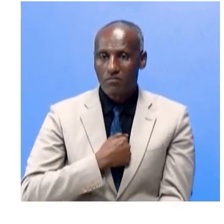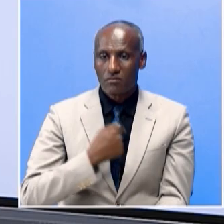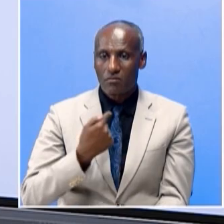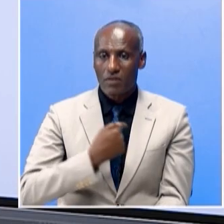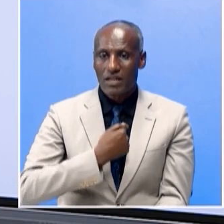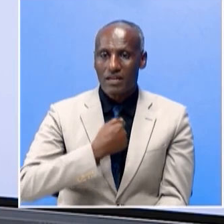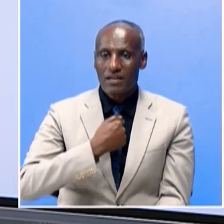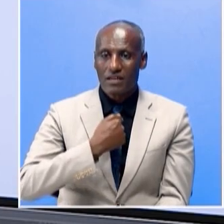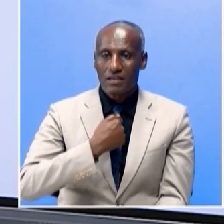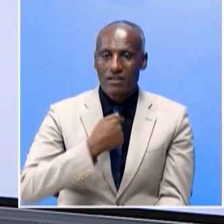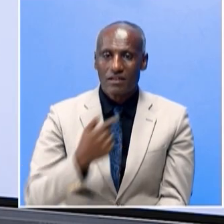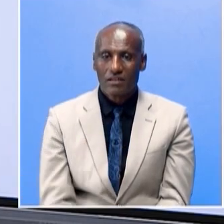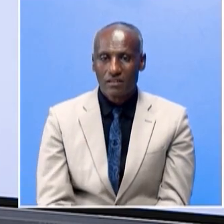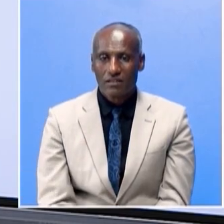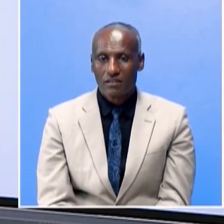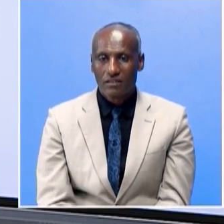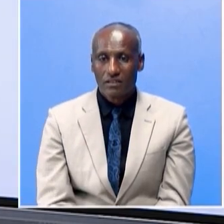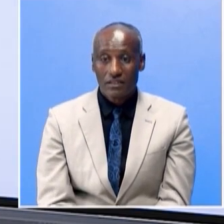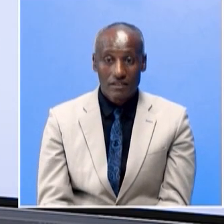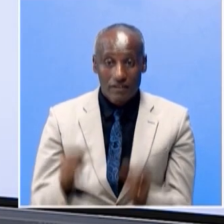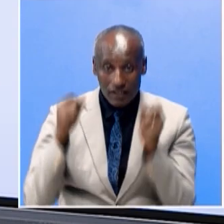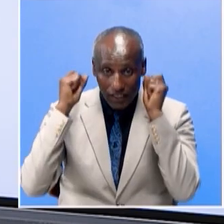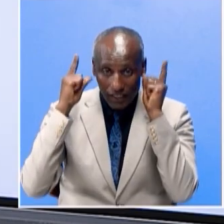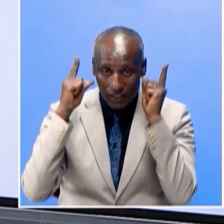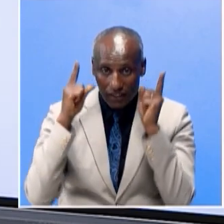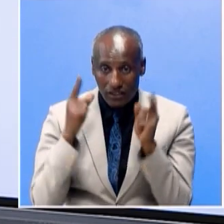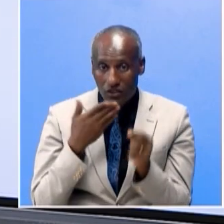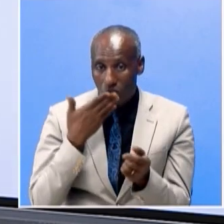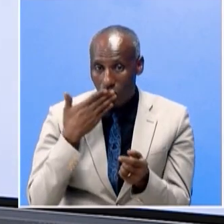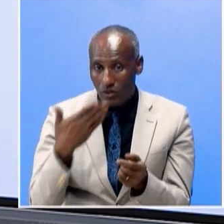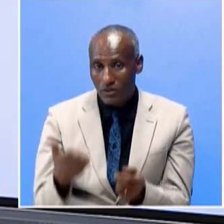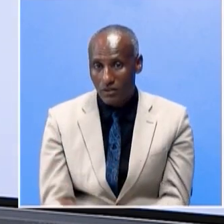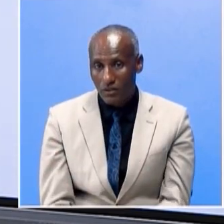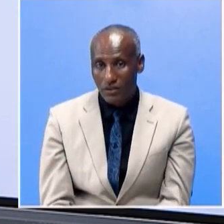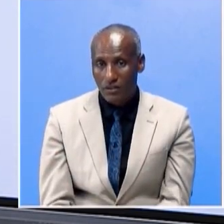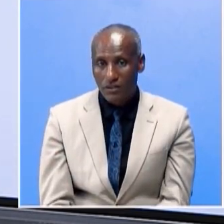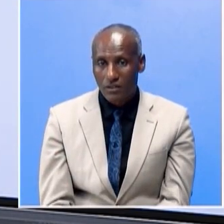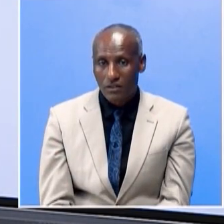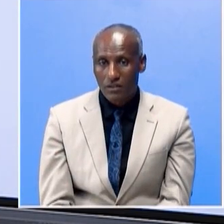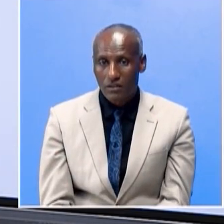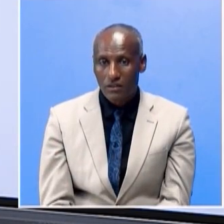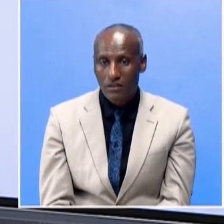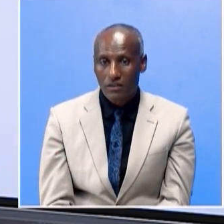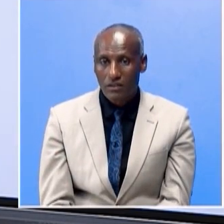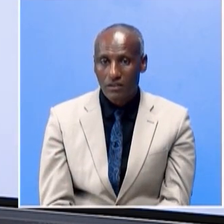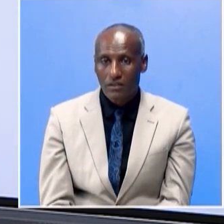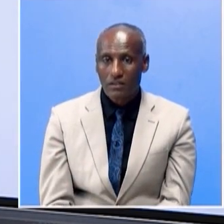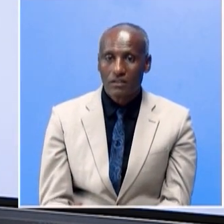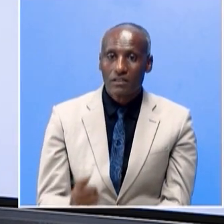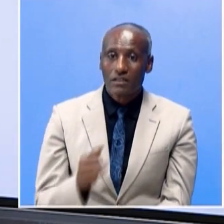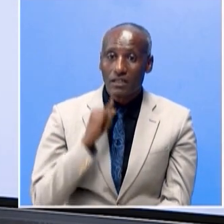With me. Is it clear? Good. Good to see that. I hope this one is clear. The word isn't